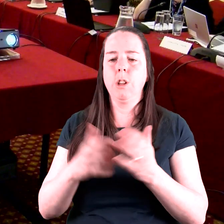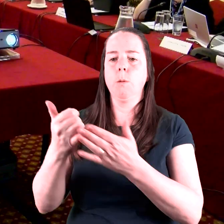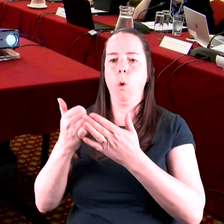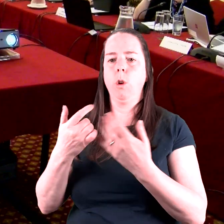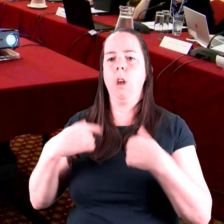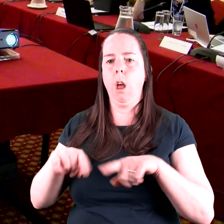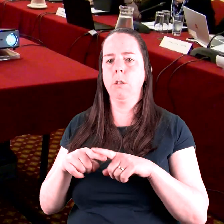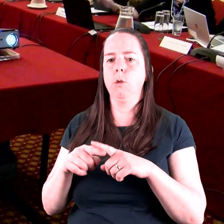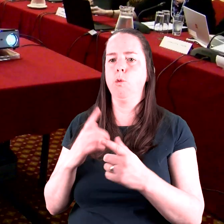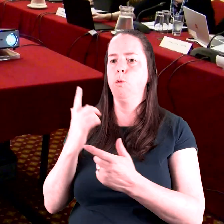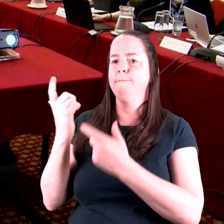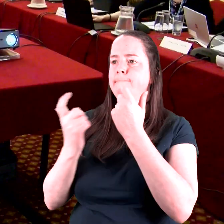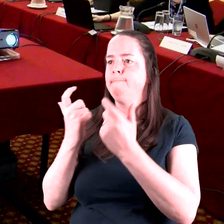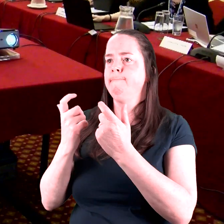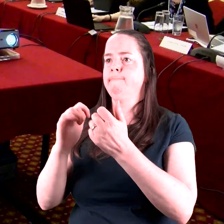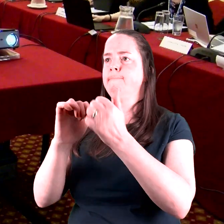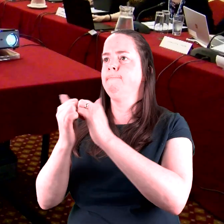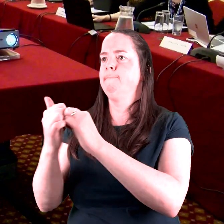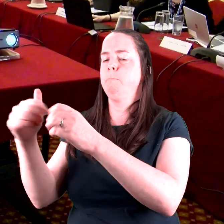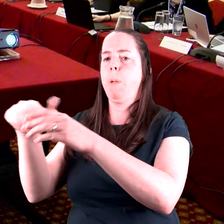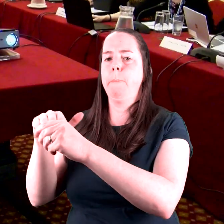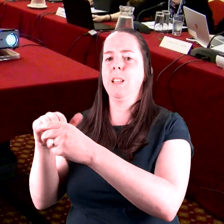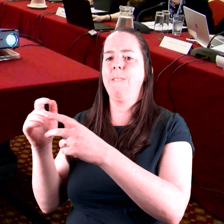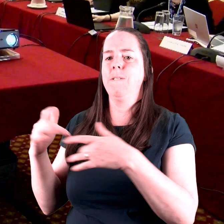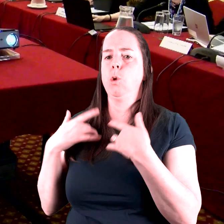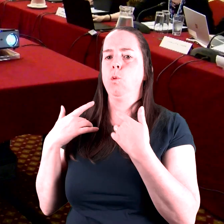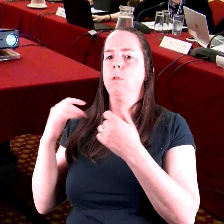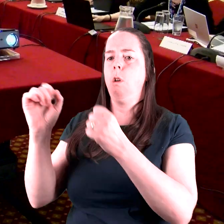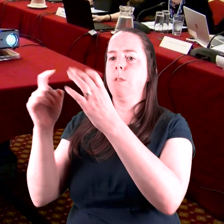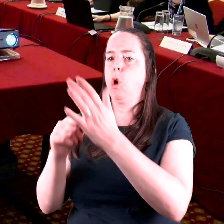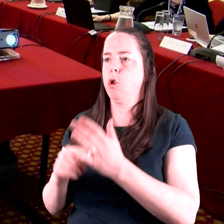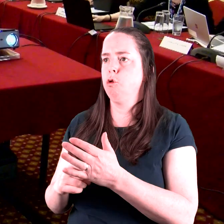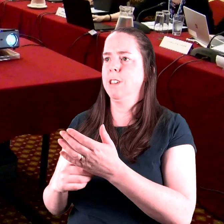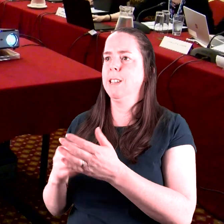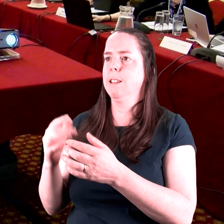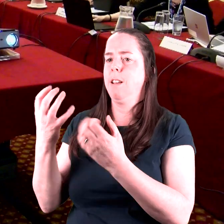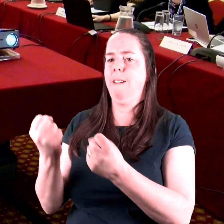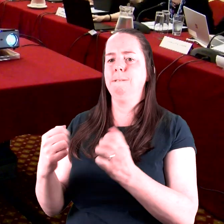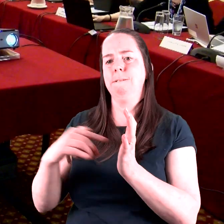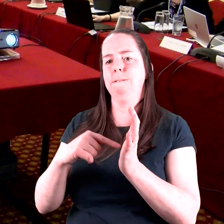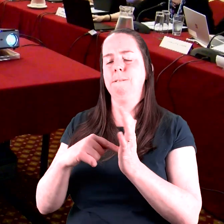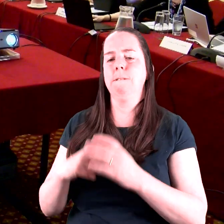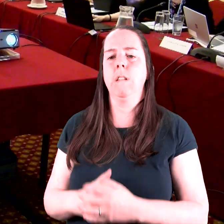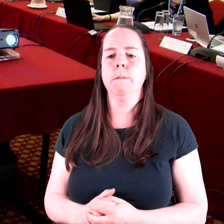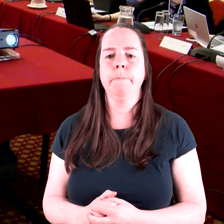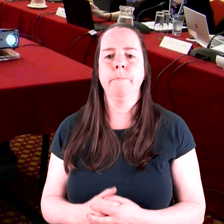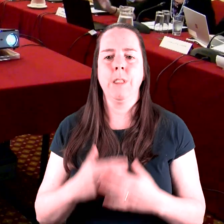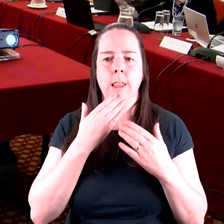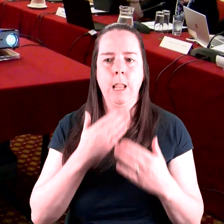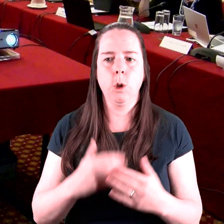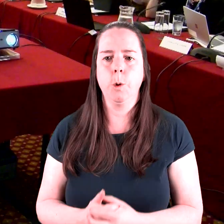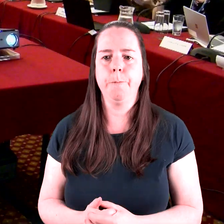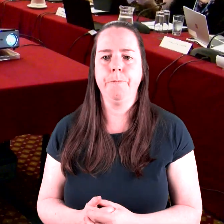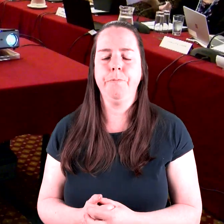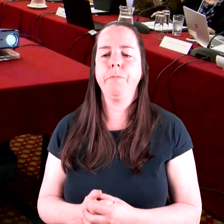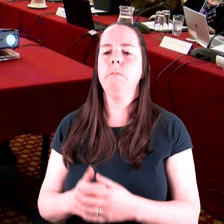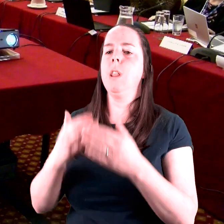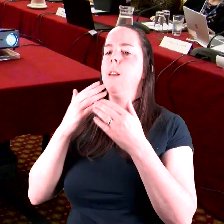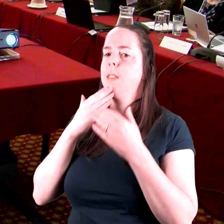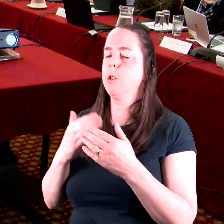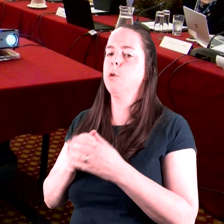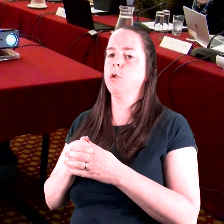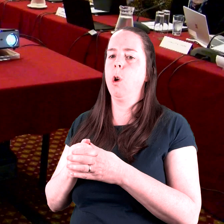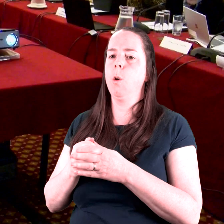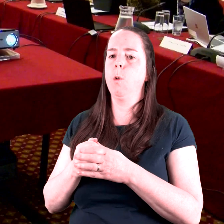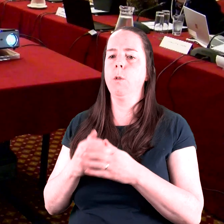to support us to go and seek partner members' view on the priorities that are proposed within it. Thank you. Thank you very much for that.